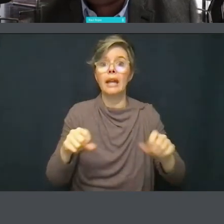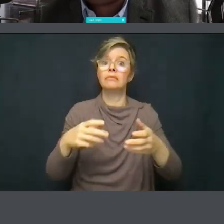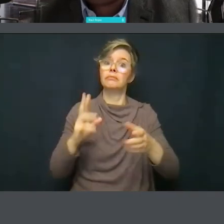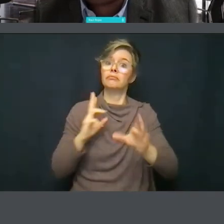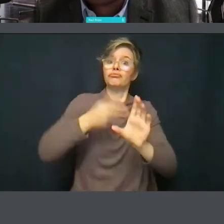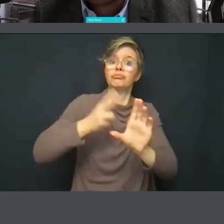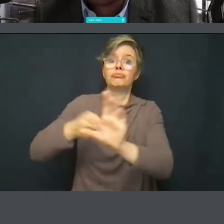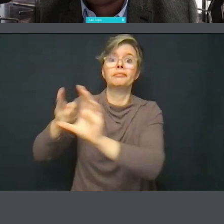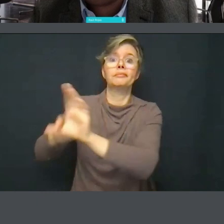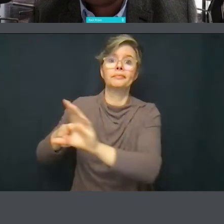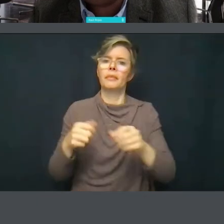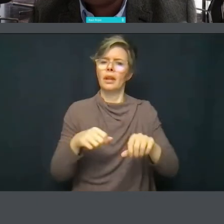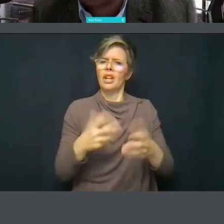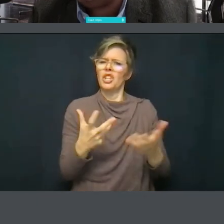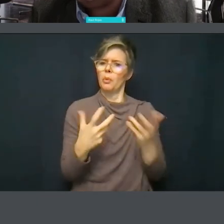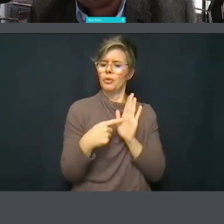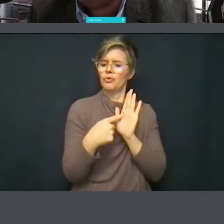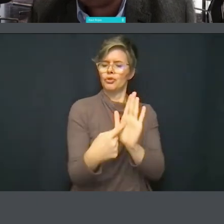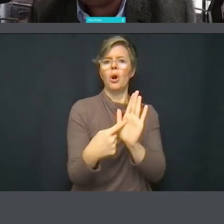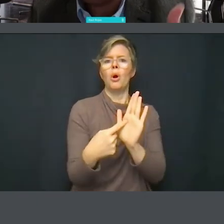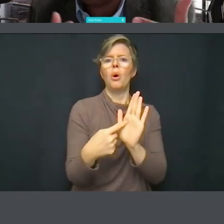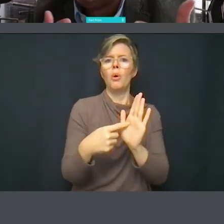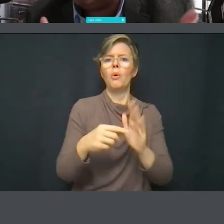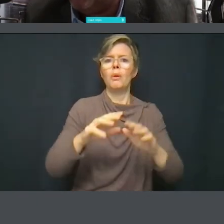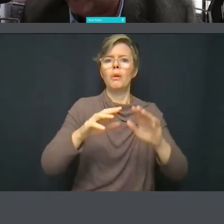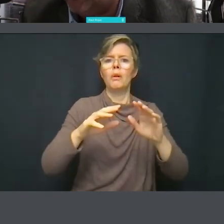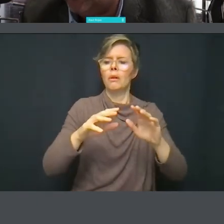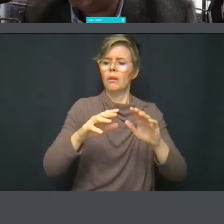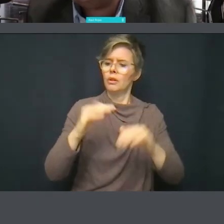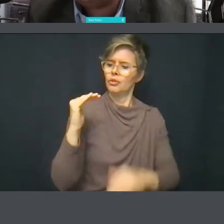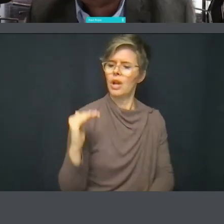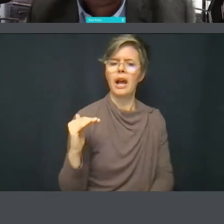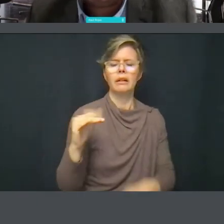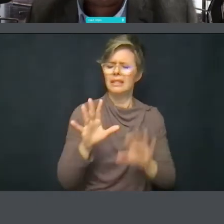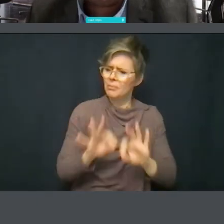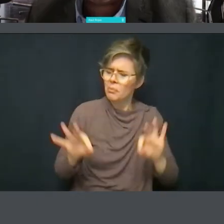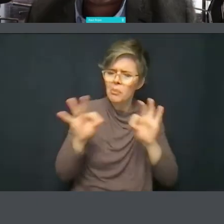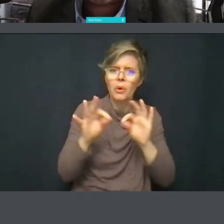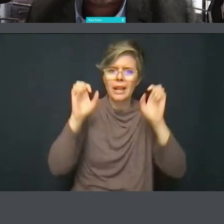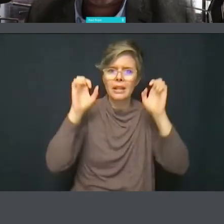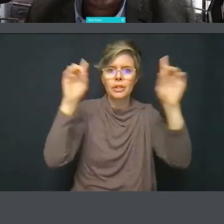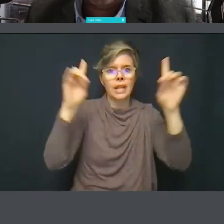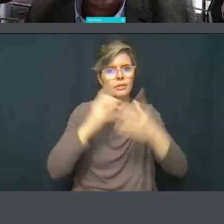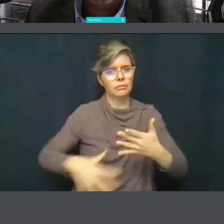that their education is really important and that you're as involved as you can be.